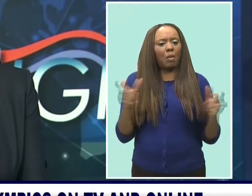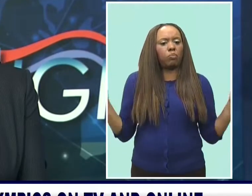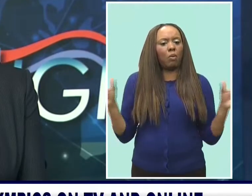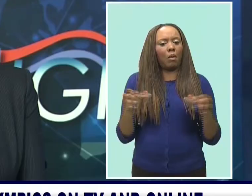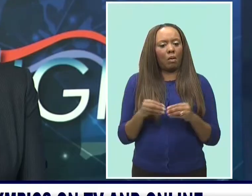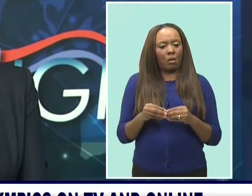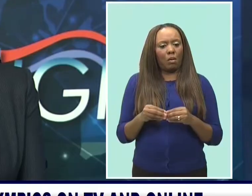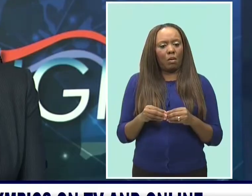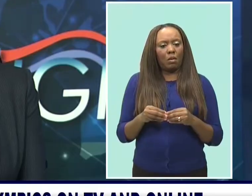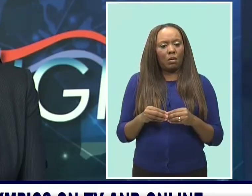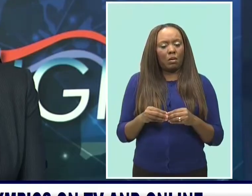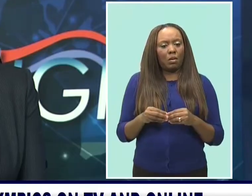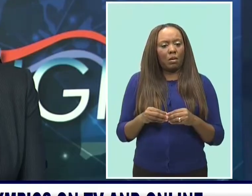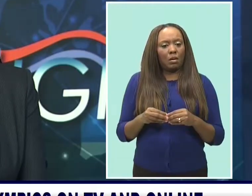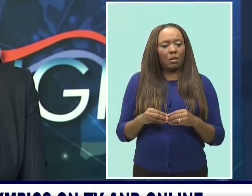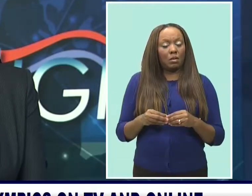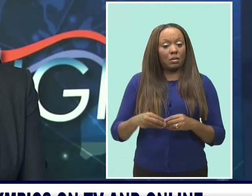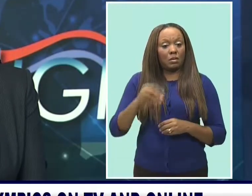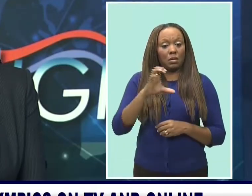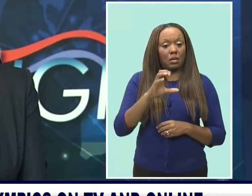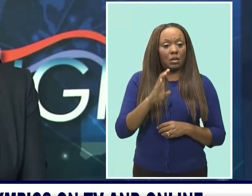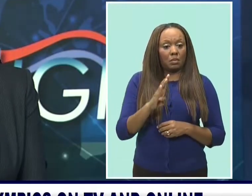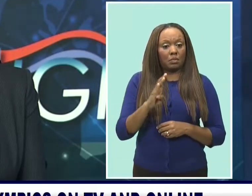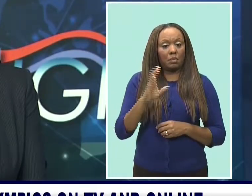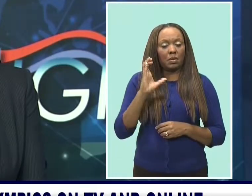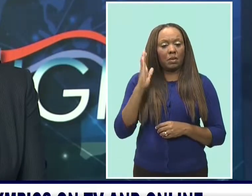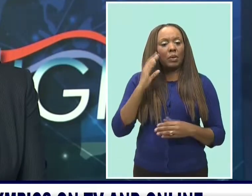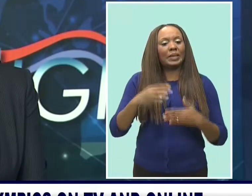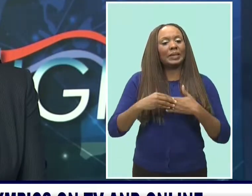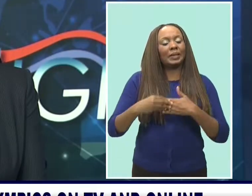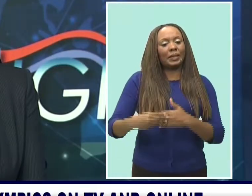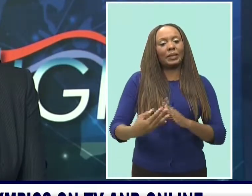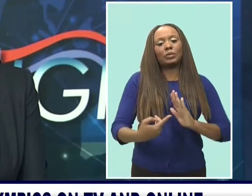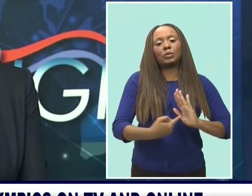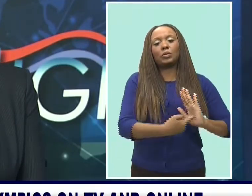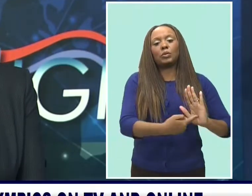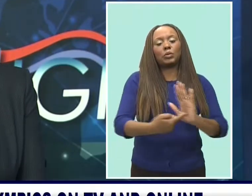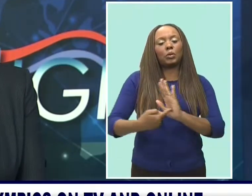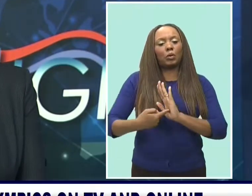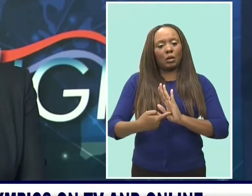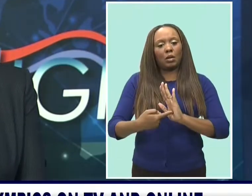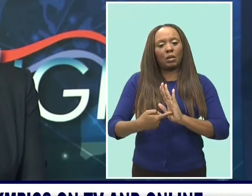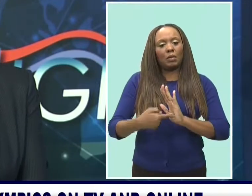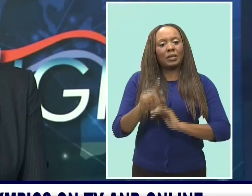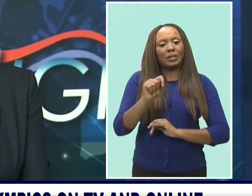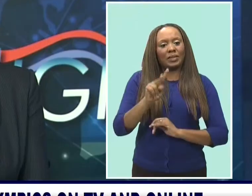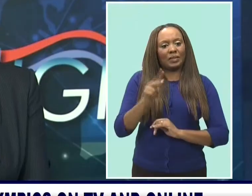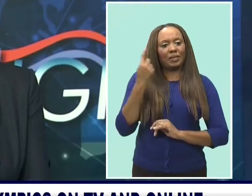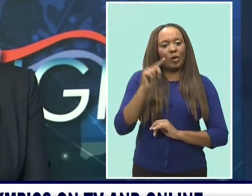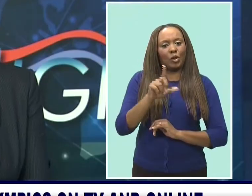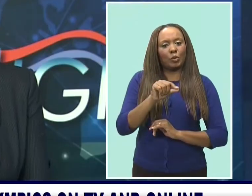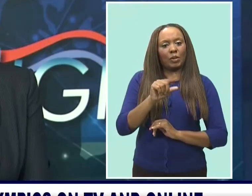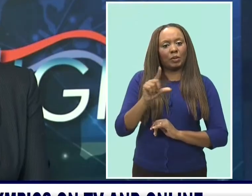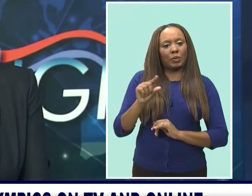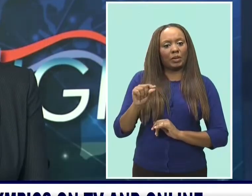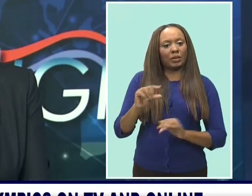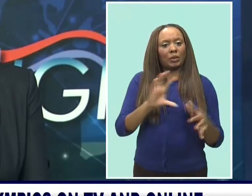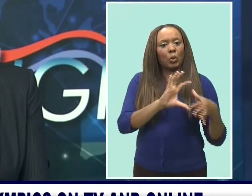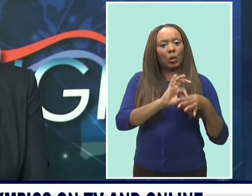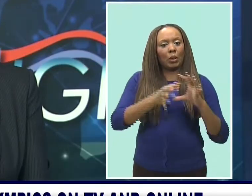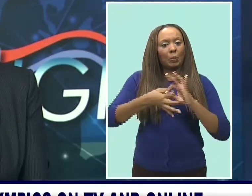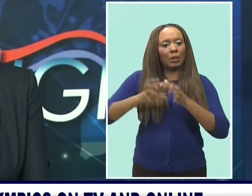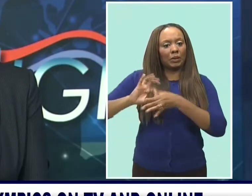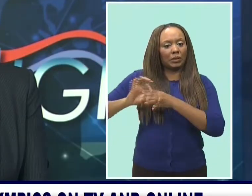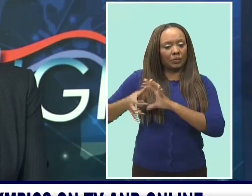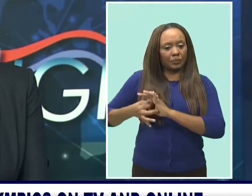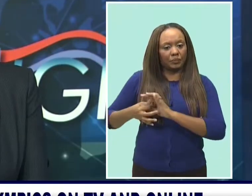media conference where it was revealed that the corporation will be the lead broadcaster for the 2020 Games. Mr. Leacock says in addition